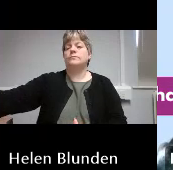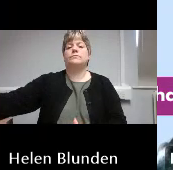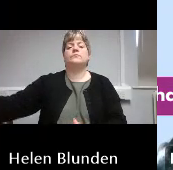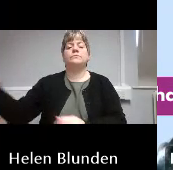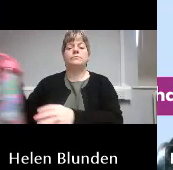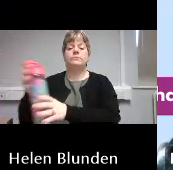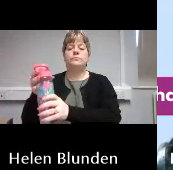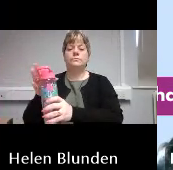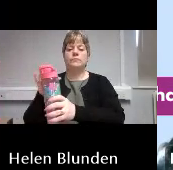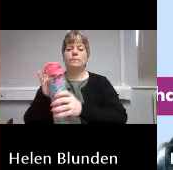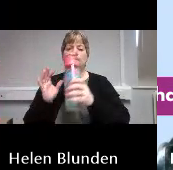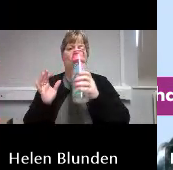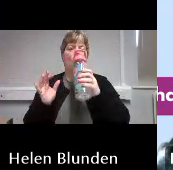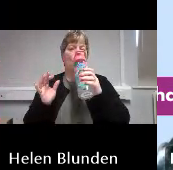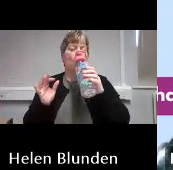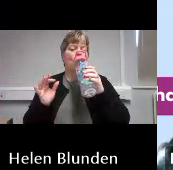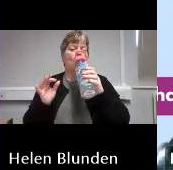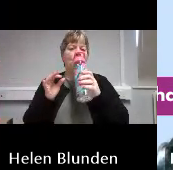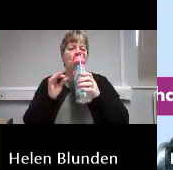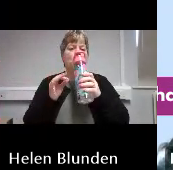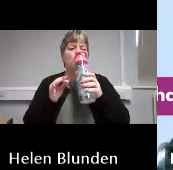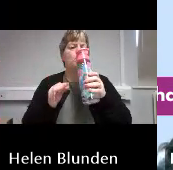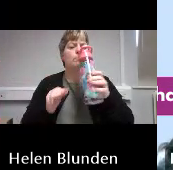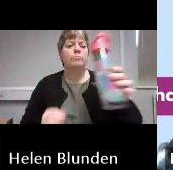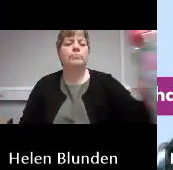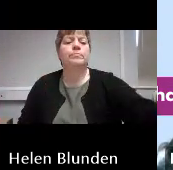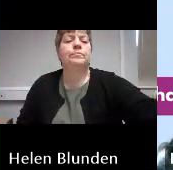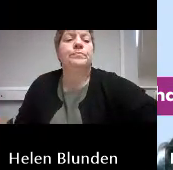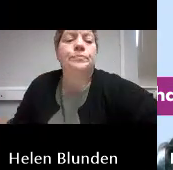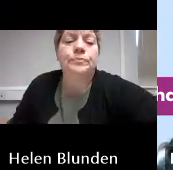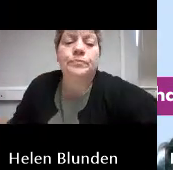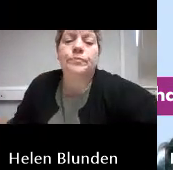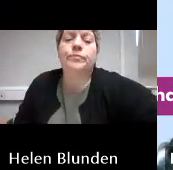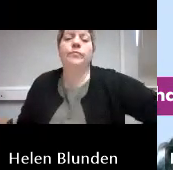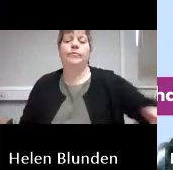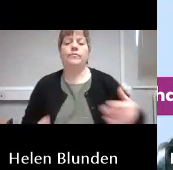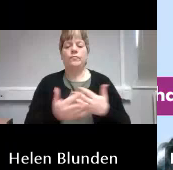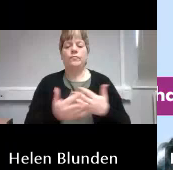And see, got various participants typing away.